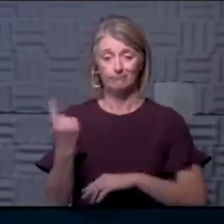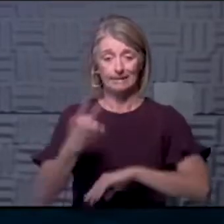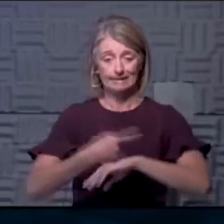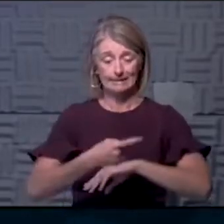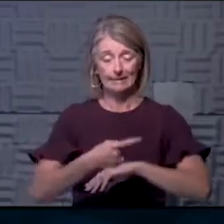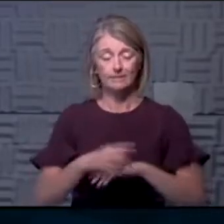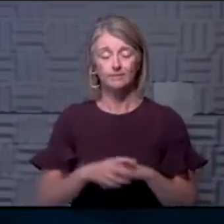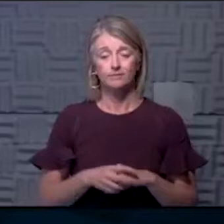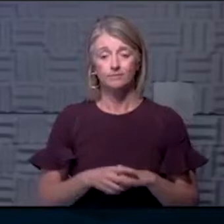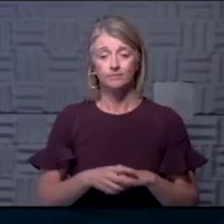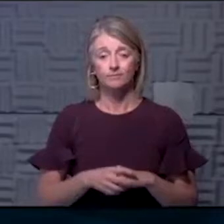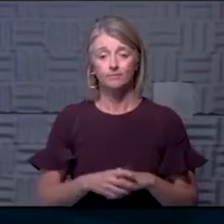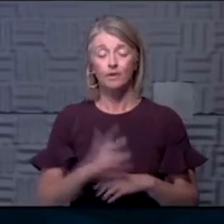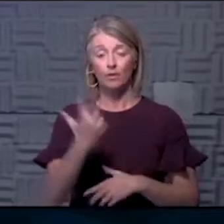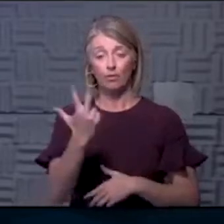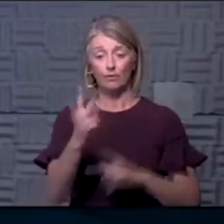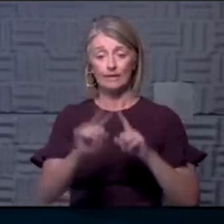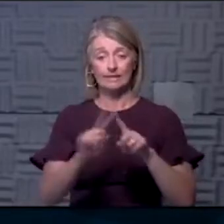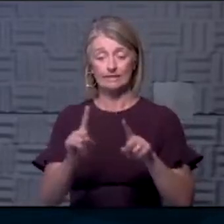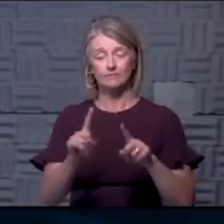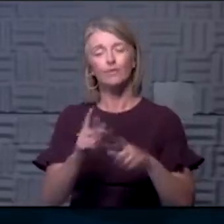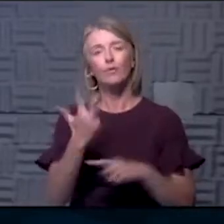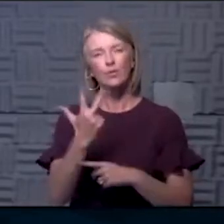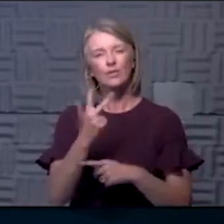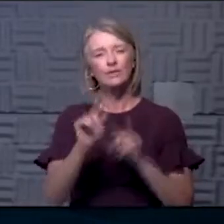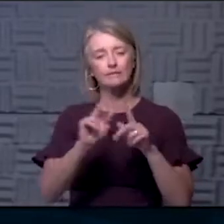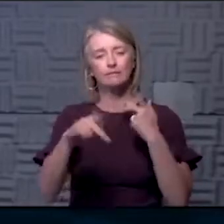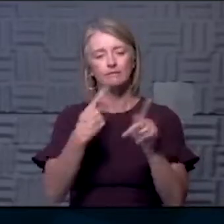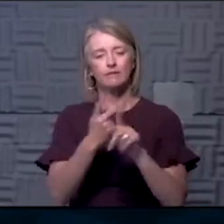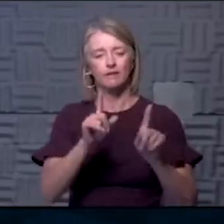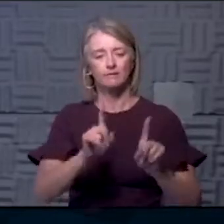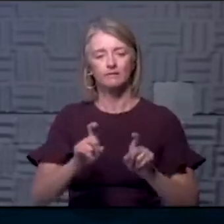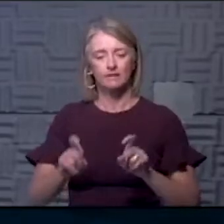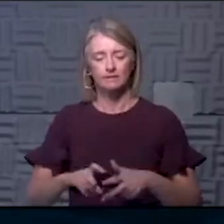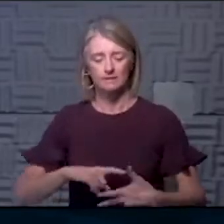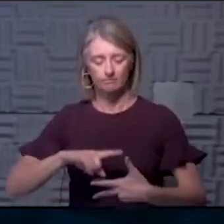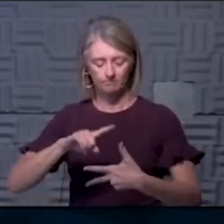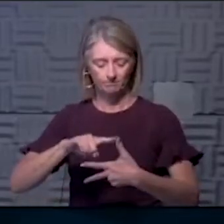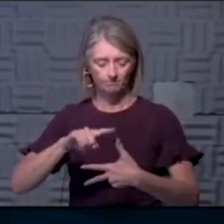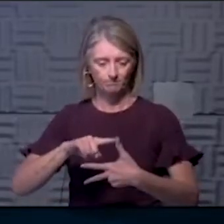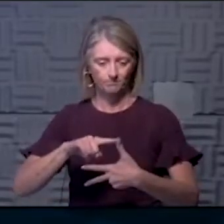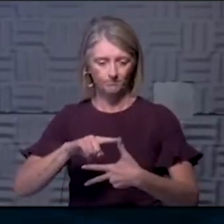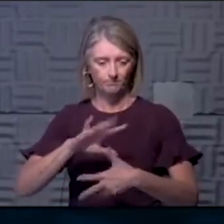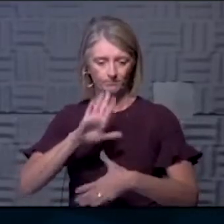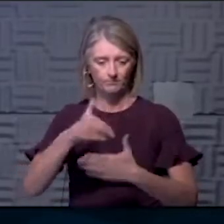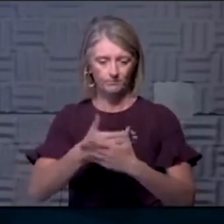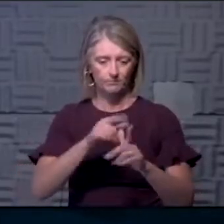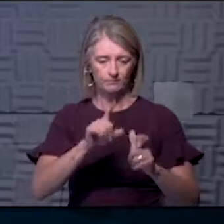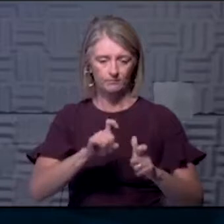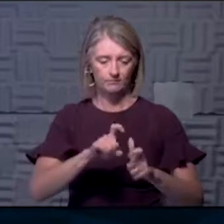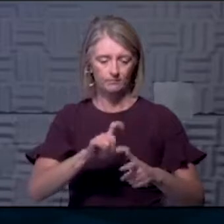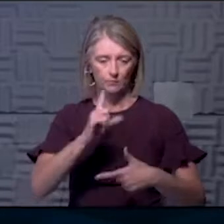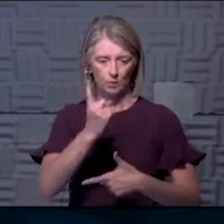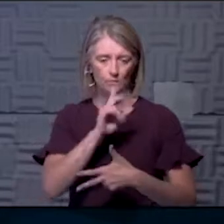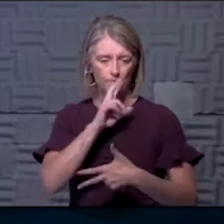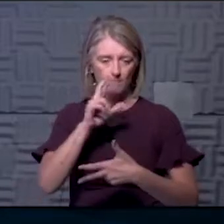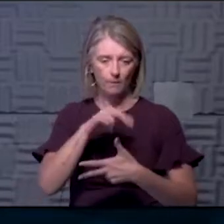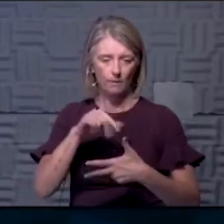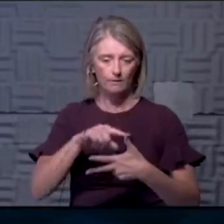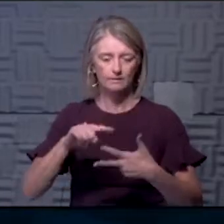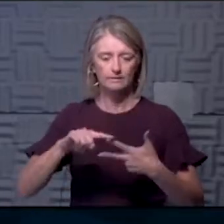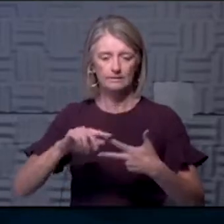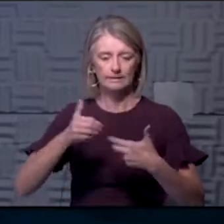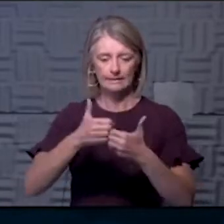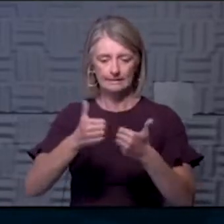we do that for 3 different areas or 3 different types of testing. So we have all of our testing included in one report. Then we